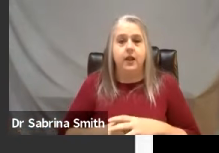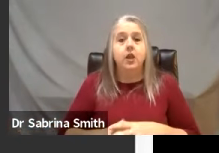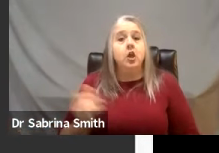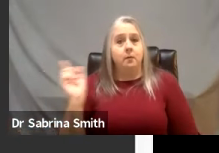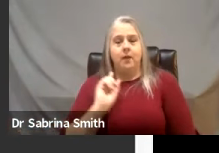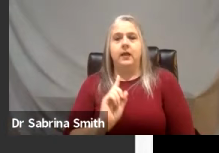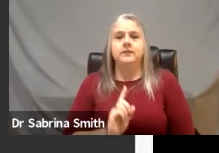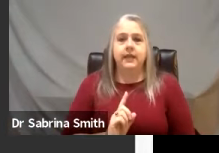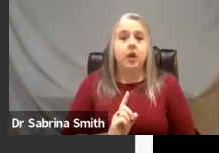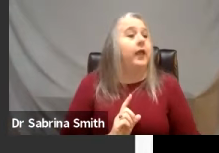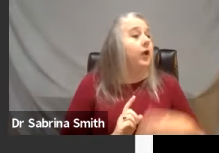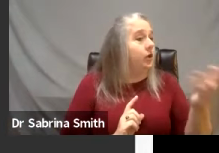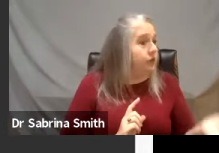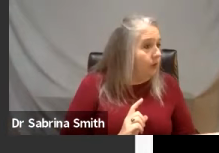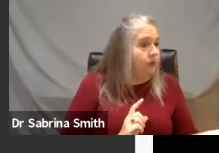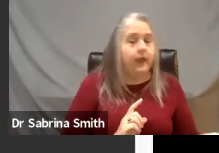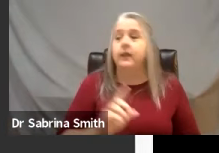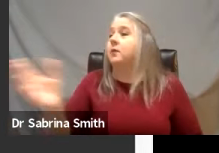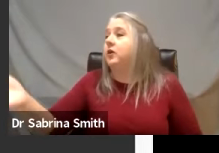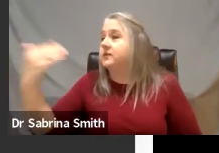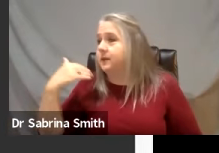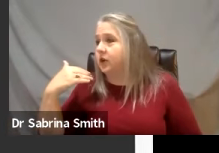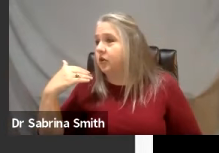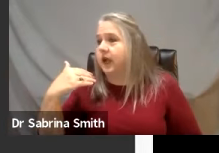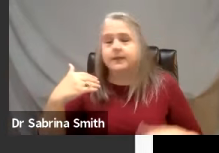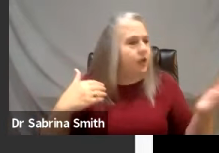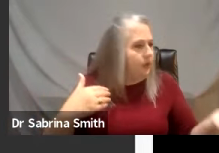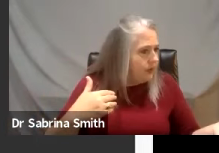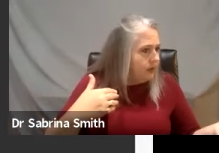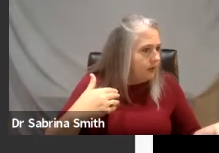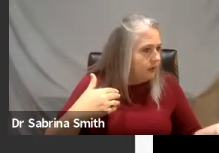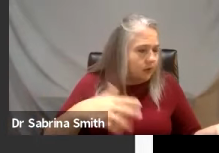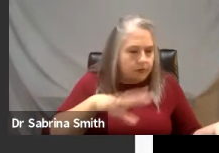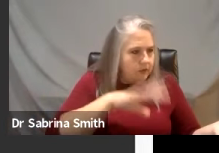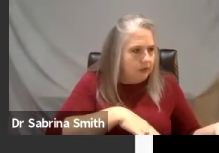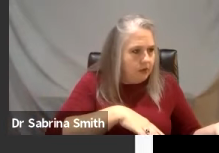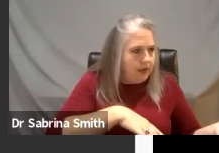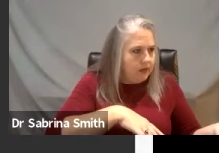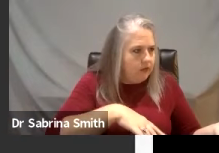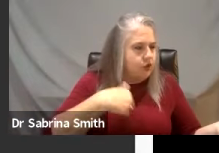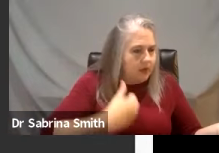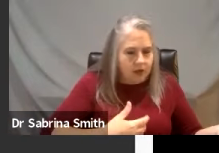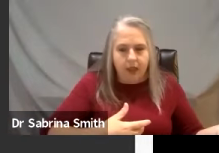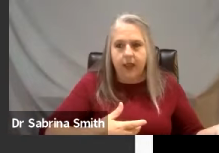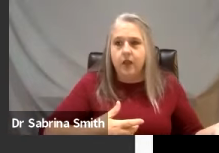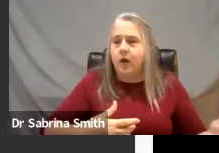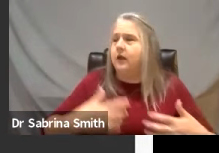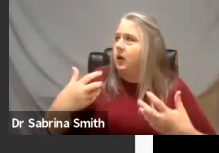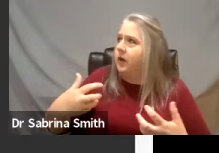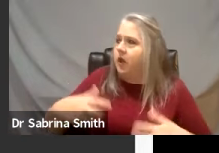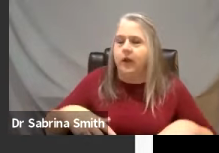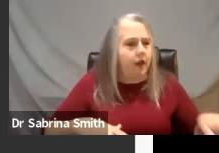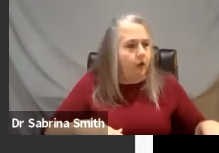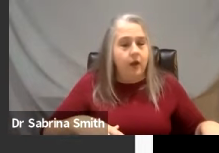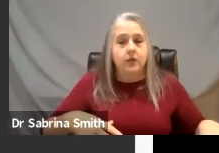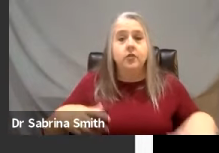Okay, great. Mom comes in. Okay, oh, no, okay, come on. It's time to go to girl, guys. No, you can't do. You're too young. Okay, well, I